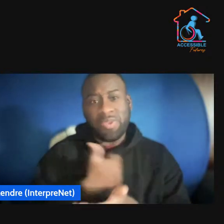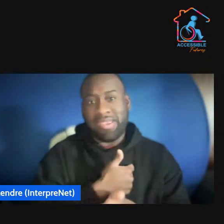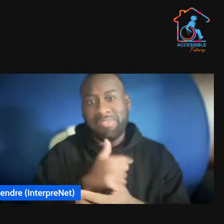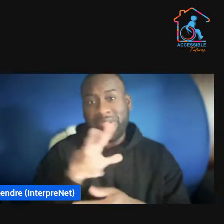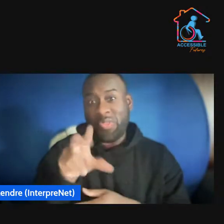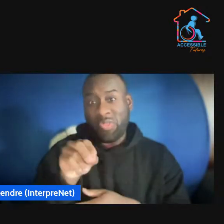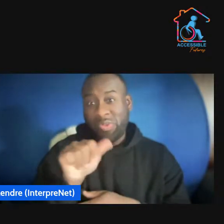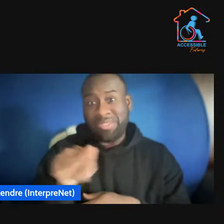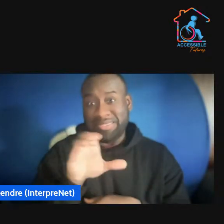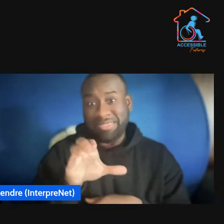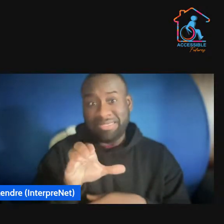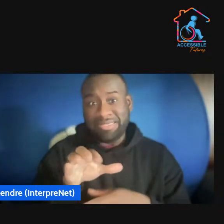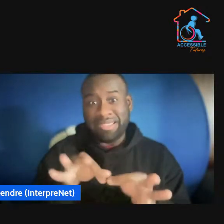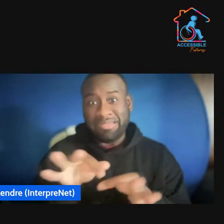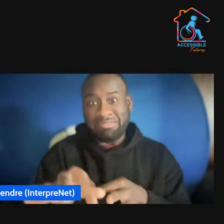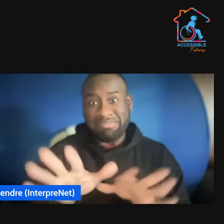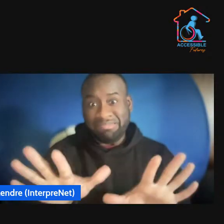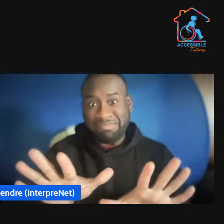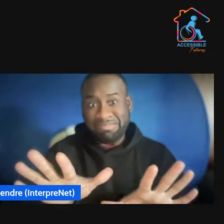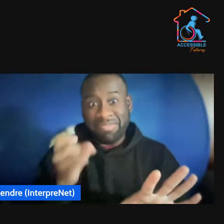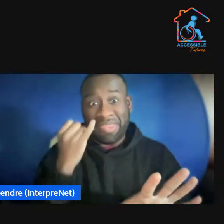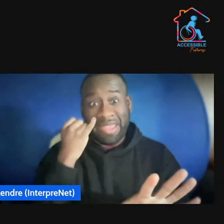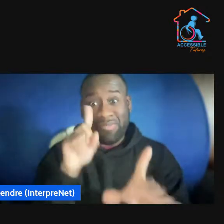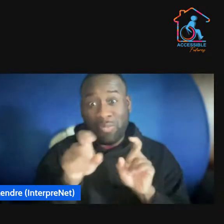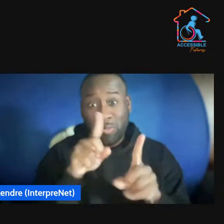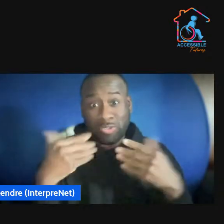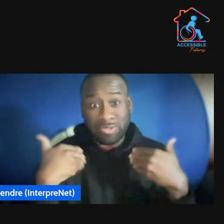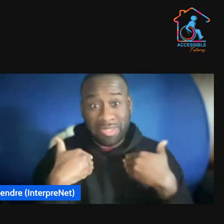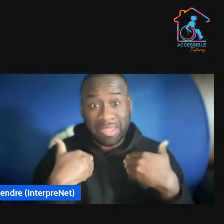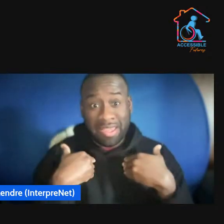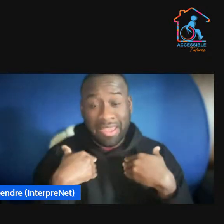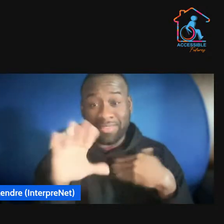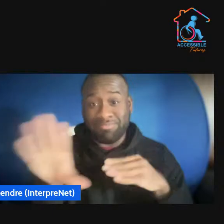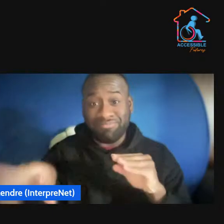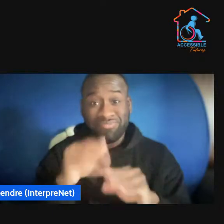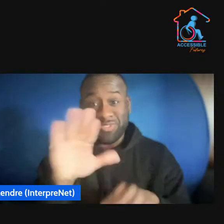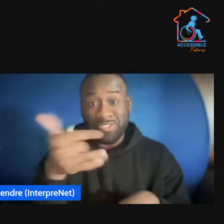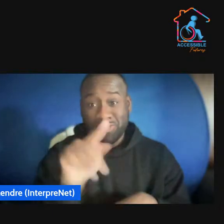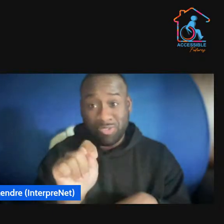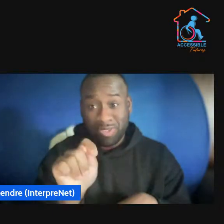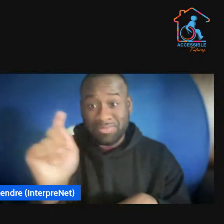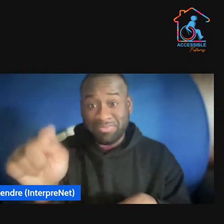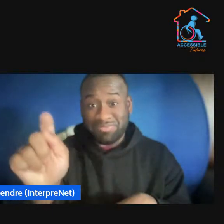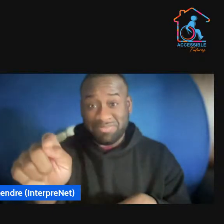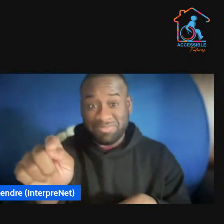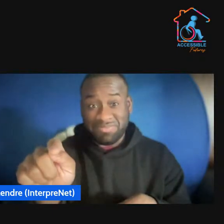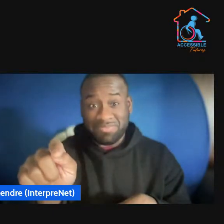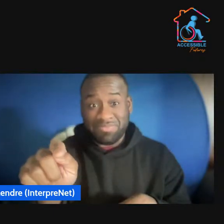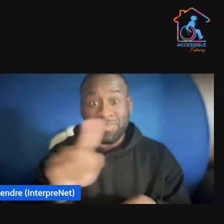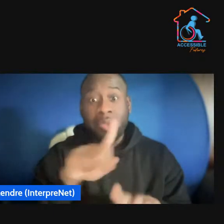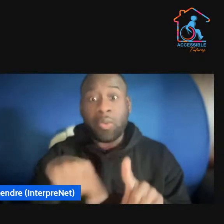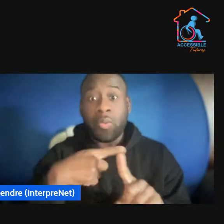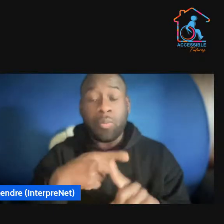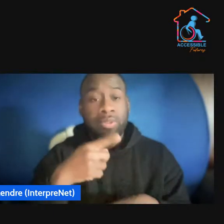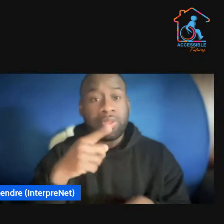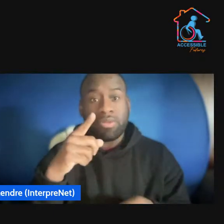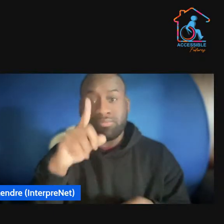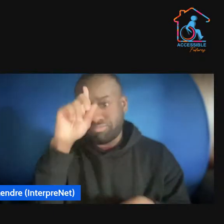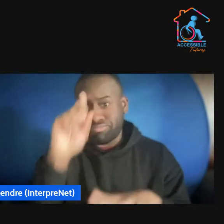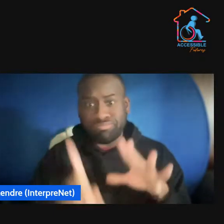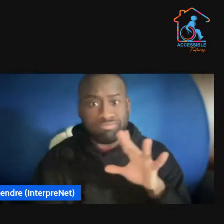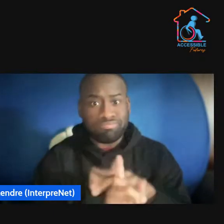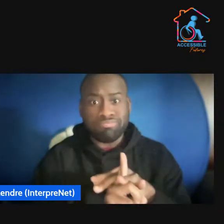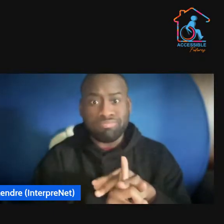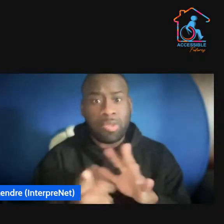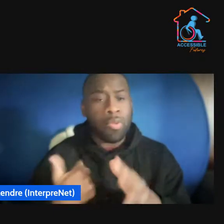delay. So if you have questions, drop them in the chat whenever the question comes to you, and we will take